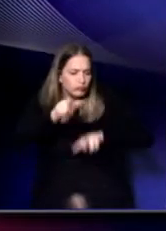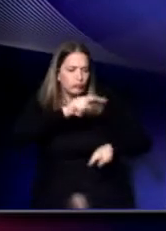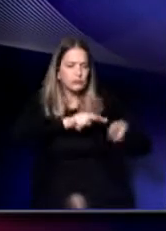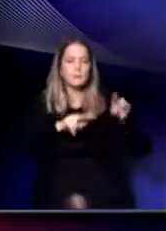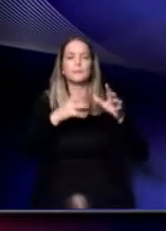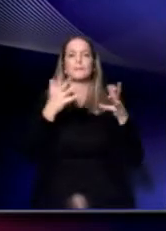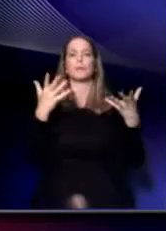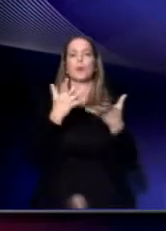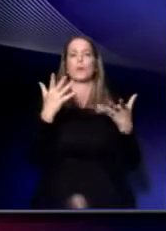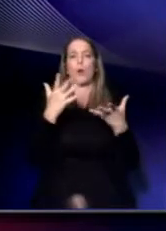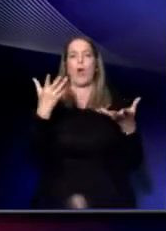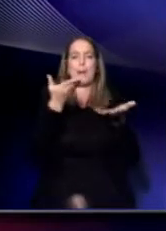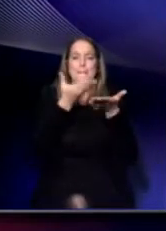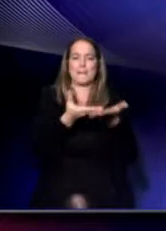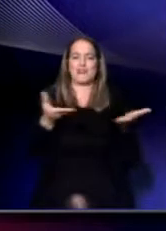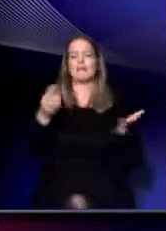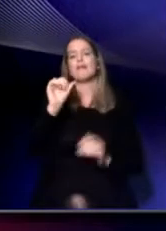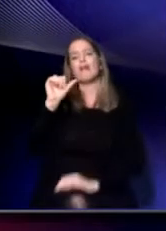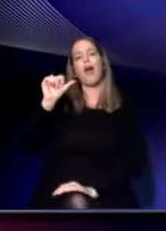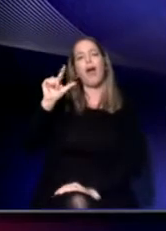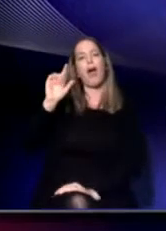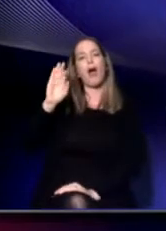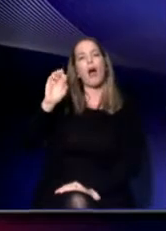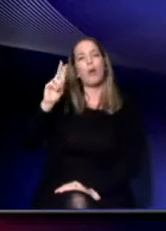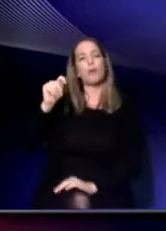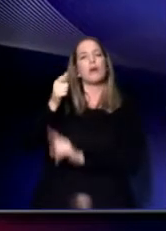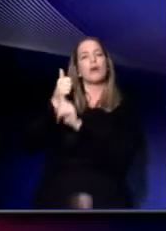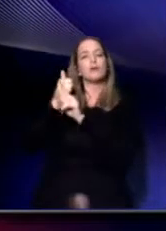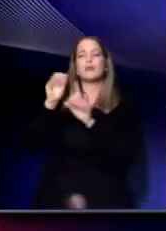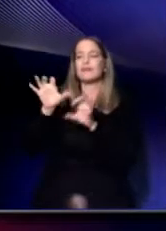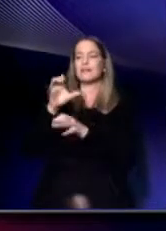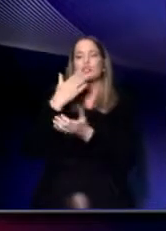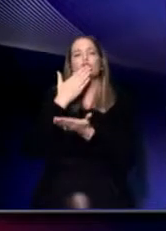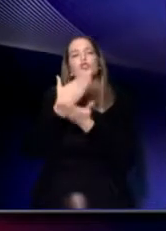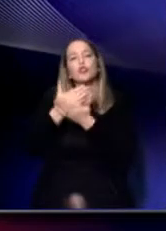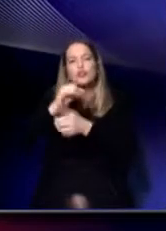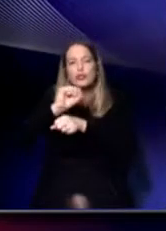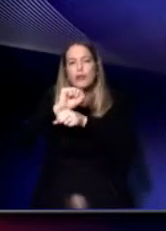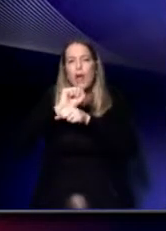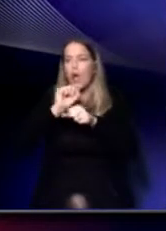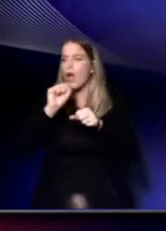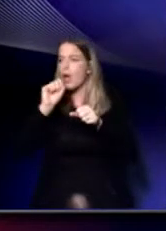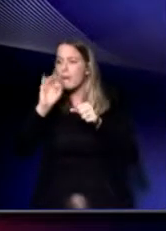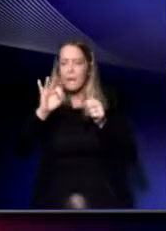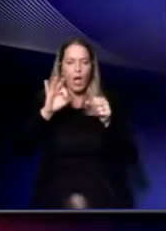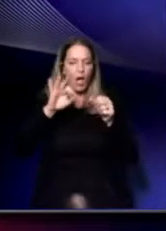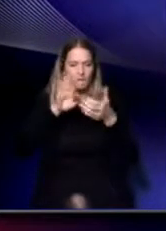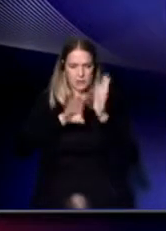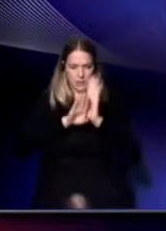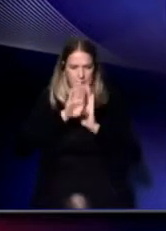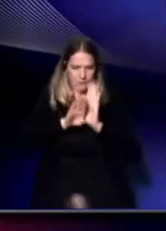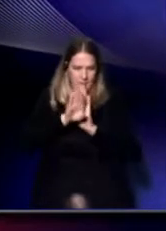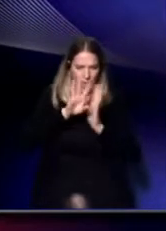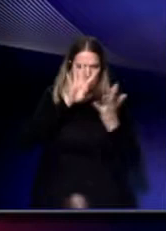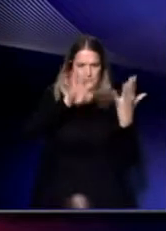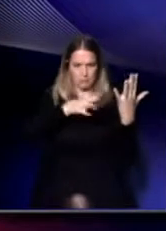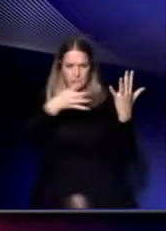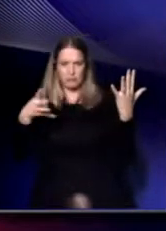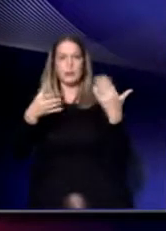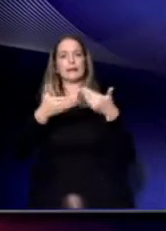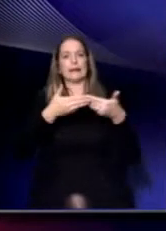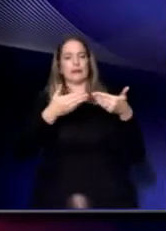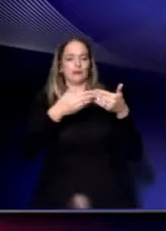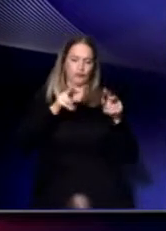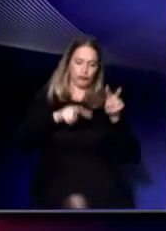materials. Albert did a really nice job of putting it together. We can also forward to you a